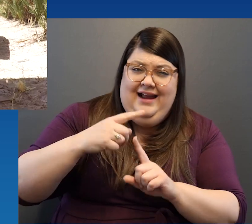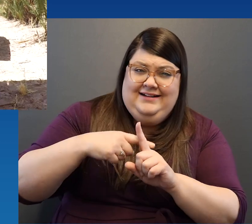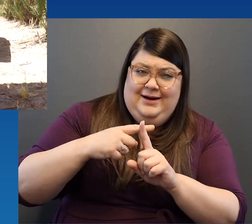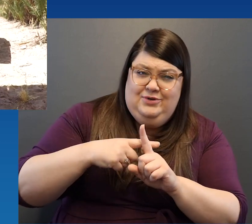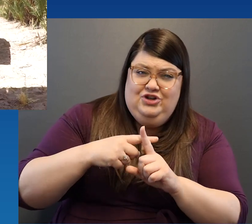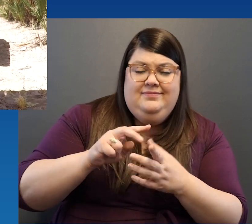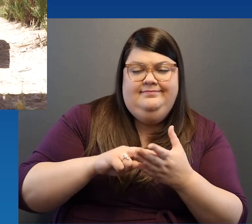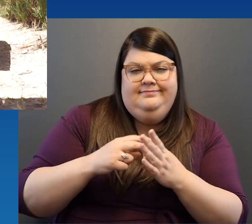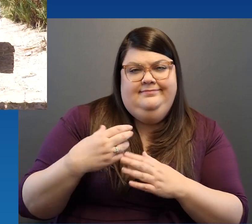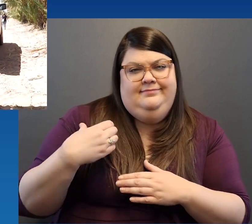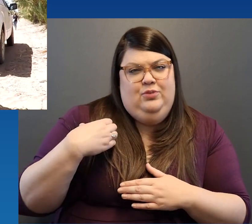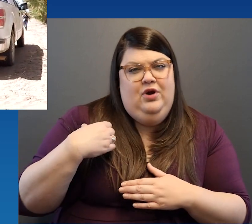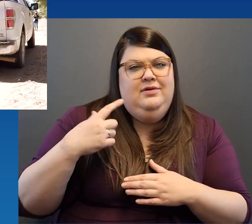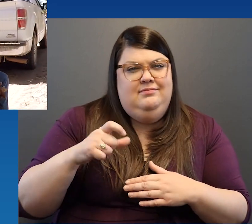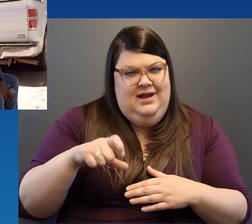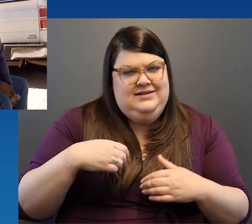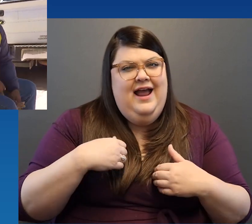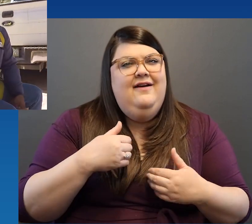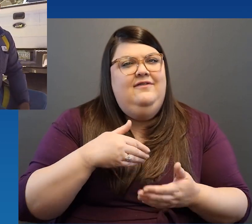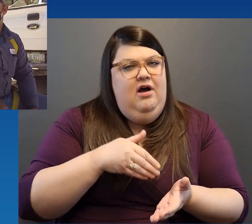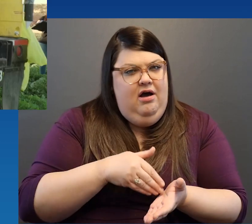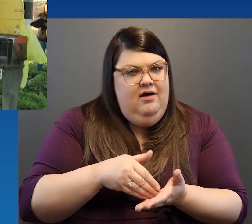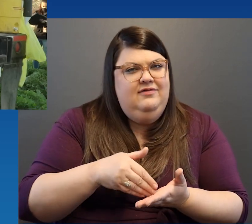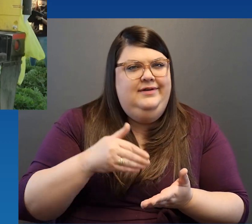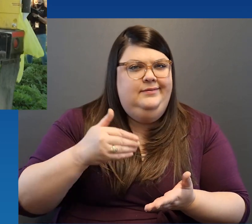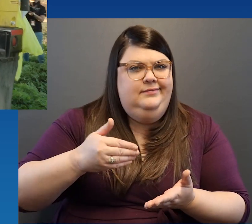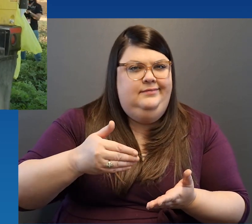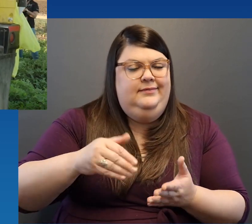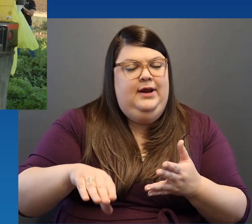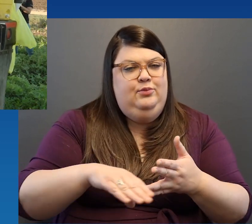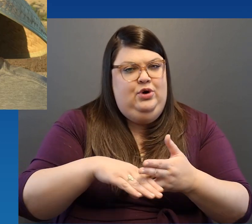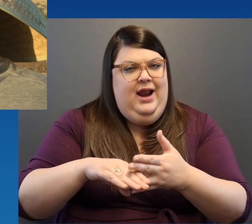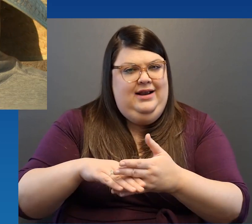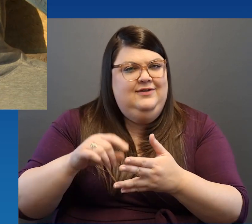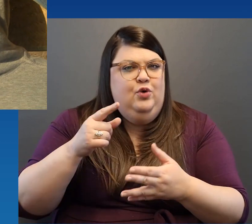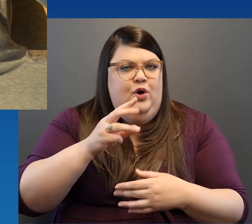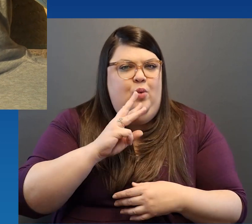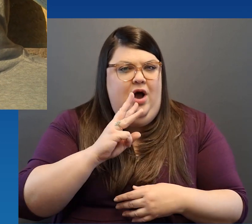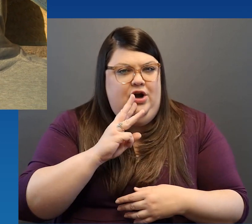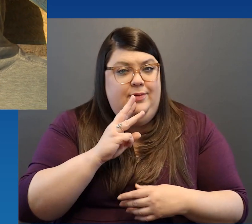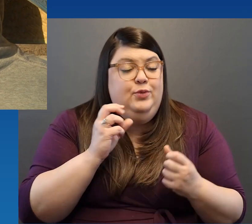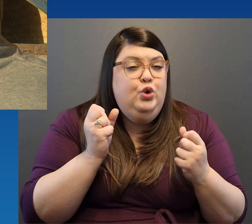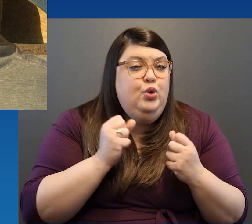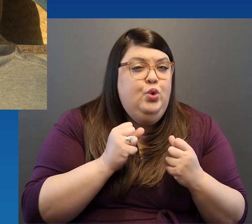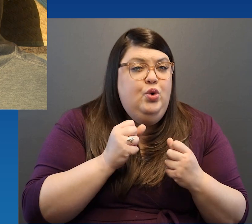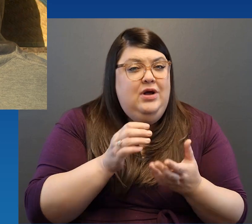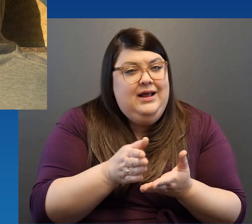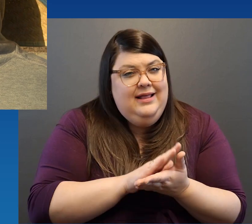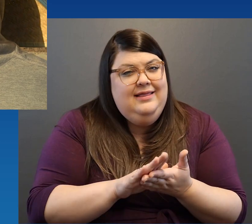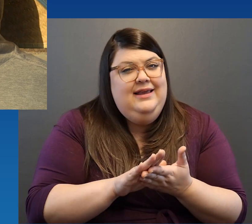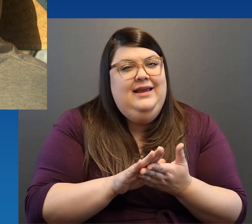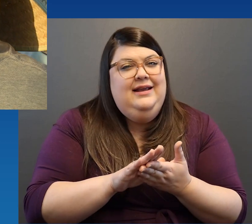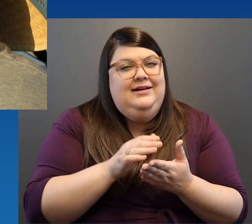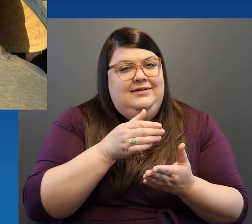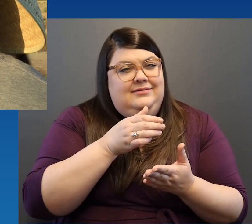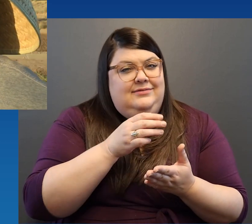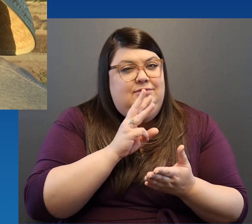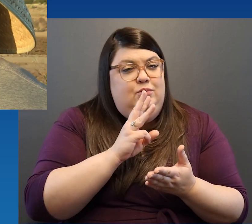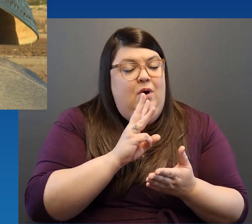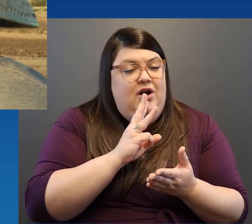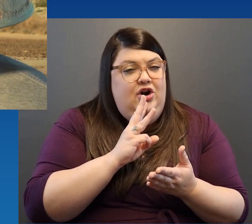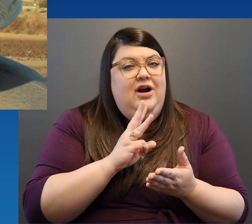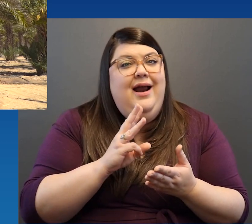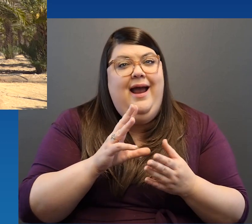arrange frequent water breaks for the workers. Cool, clean drinking water with disposable cups must be provided by your employer